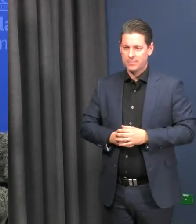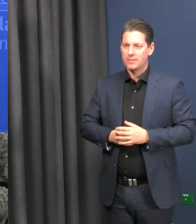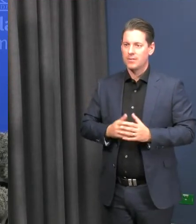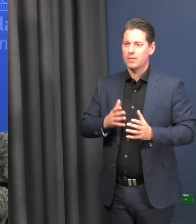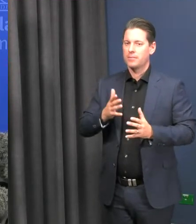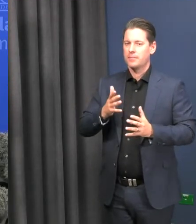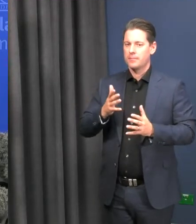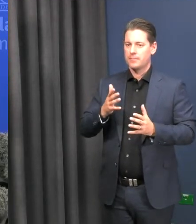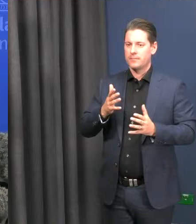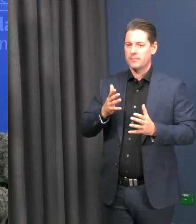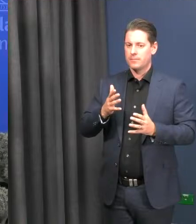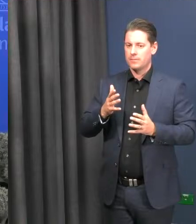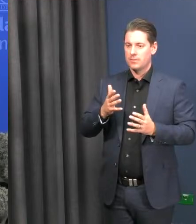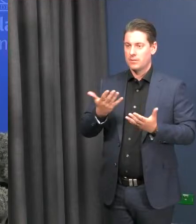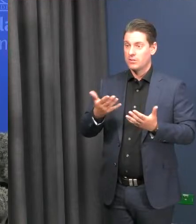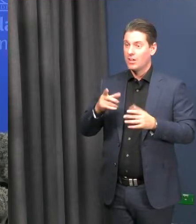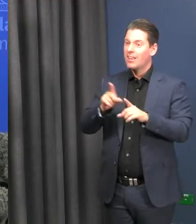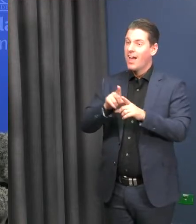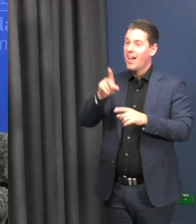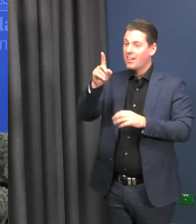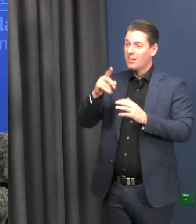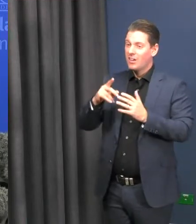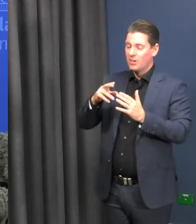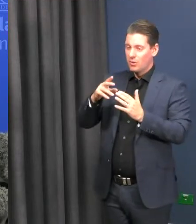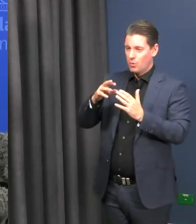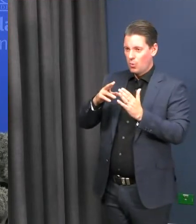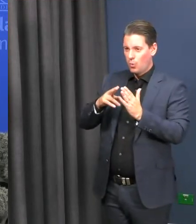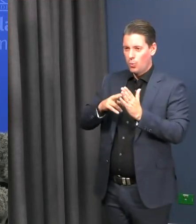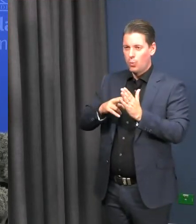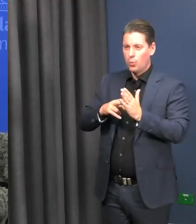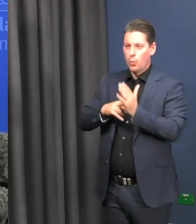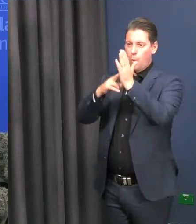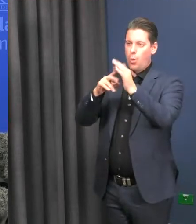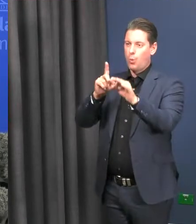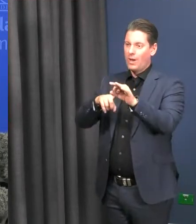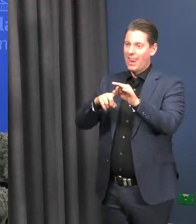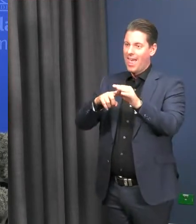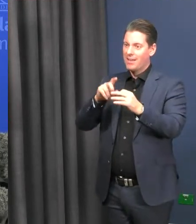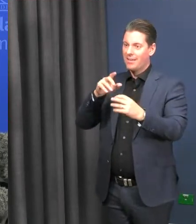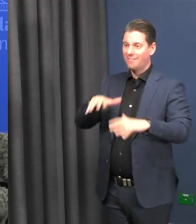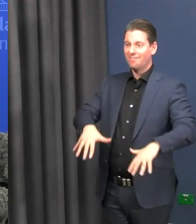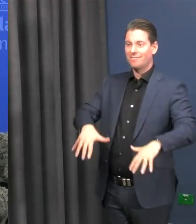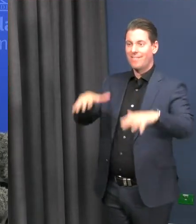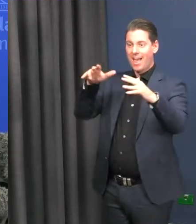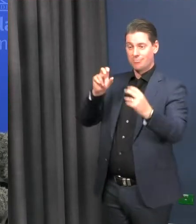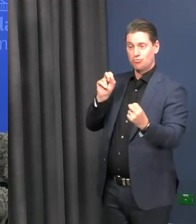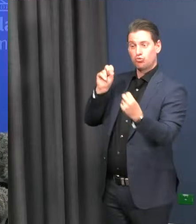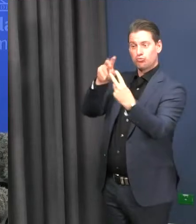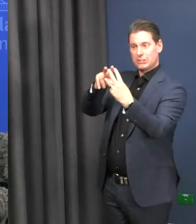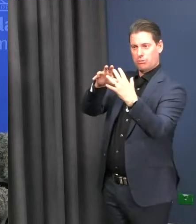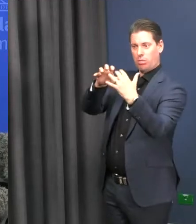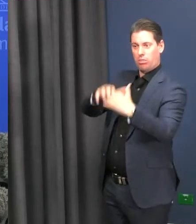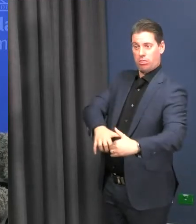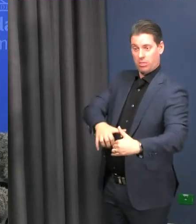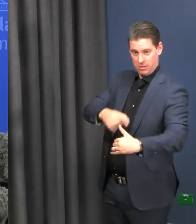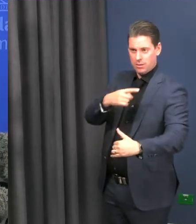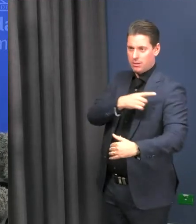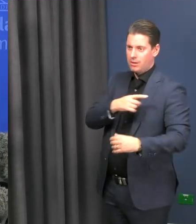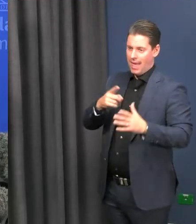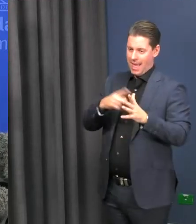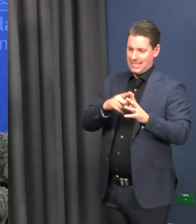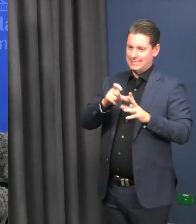the Olera Creek Bridge, for example, that the Premier and I saw reconstructed was